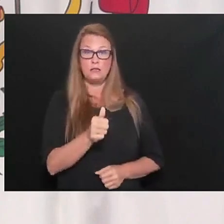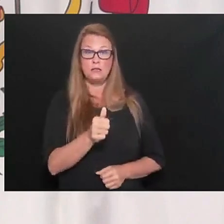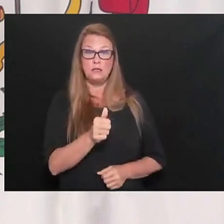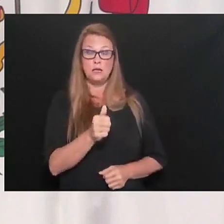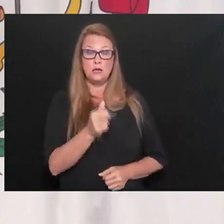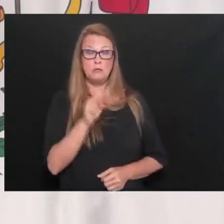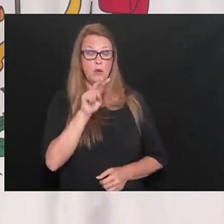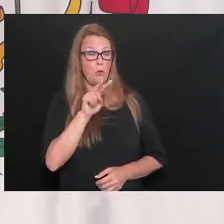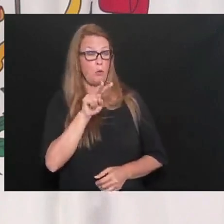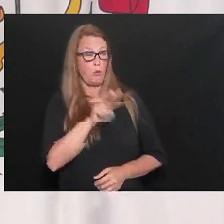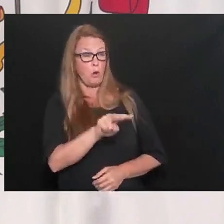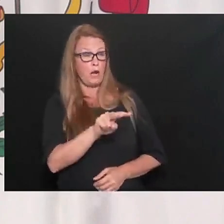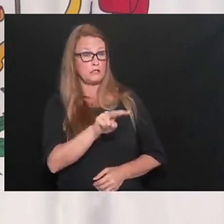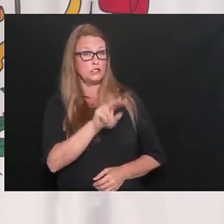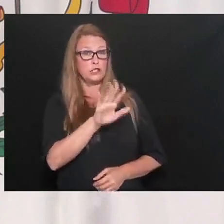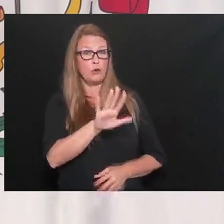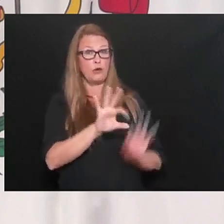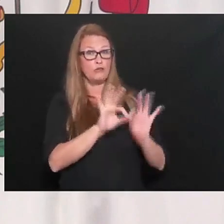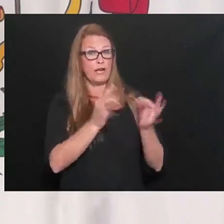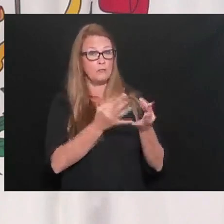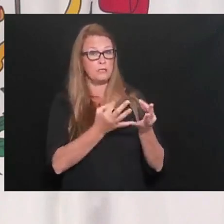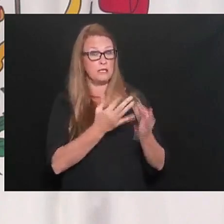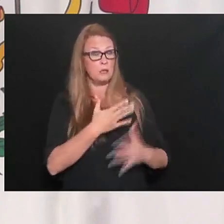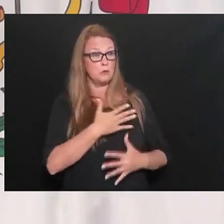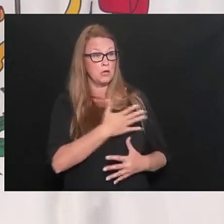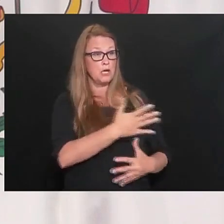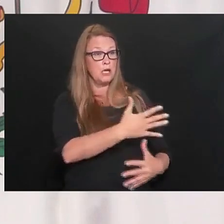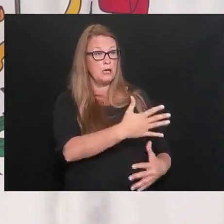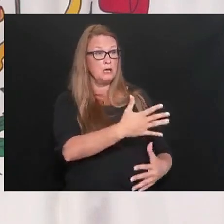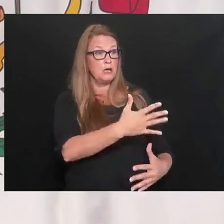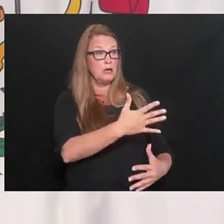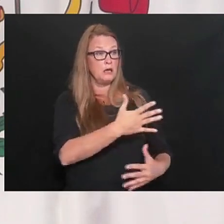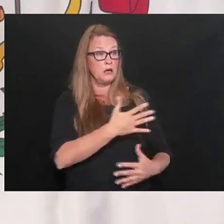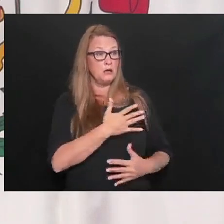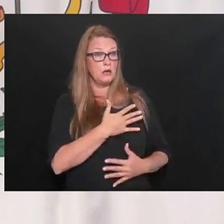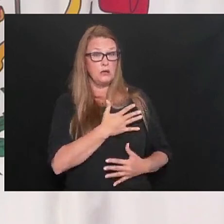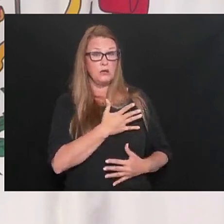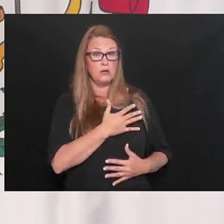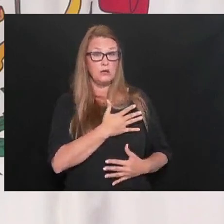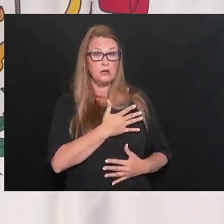ones take their last breath, trying to breathe,